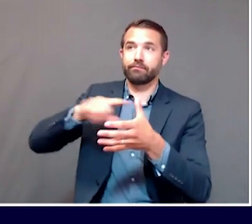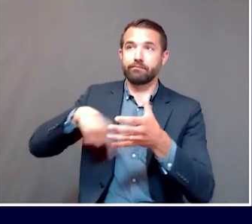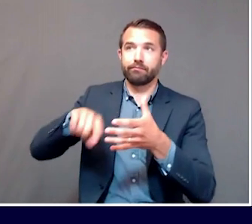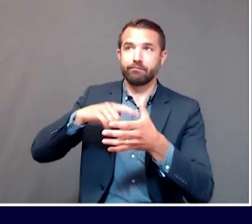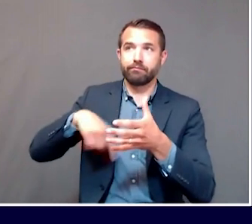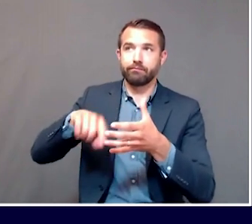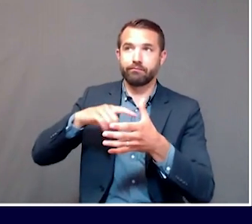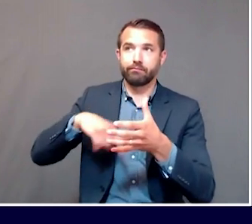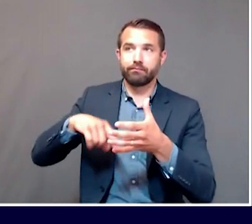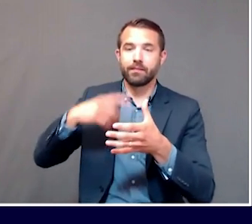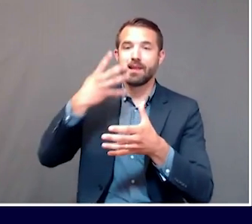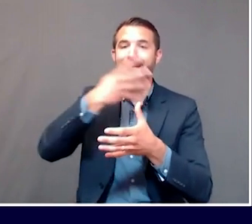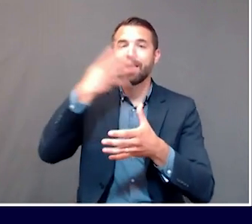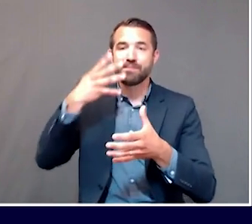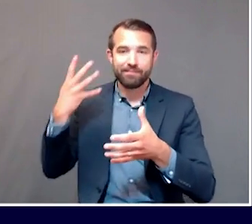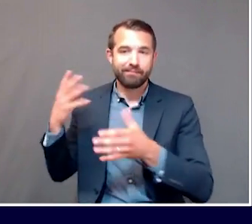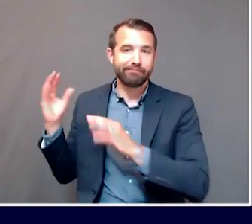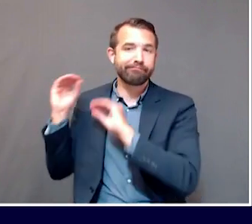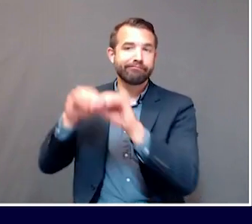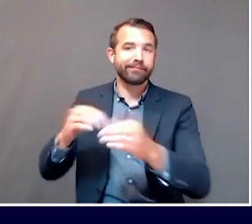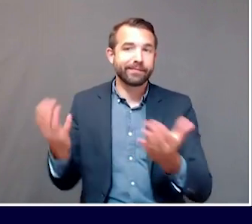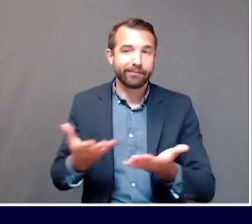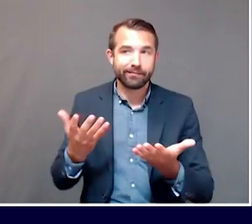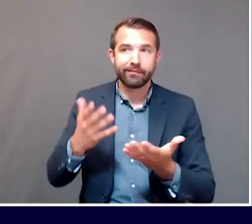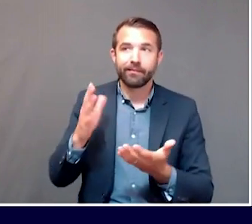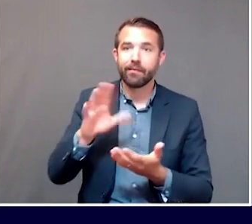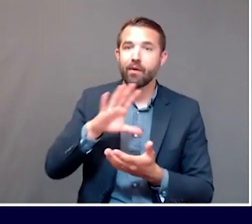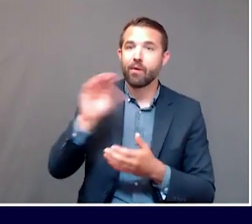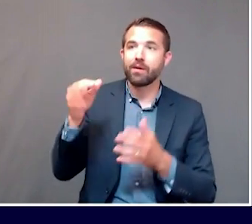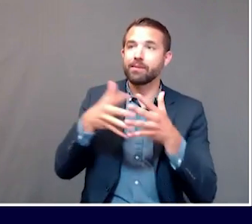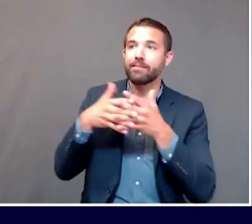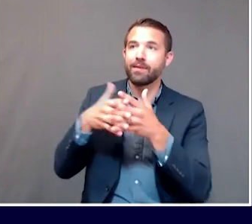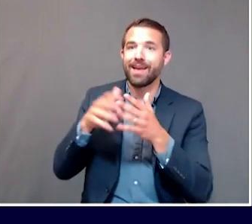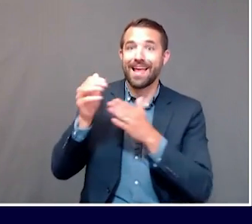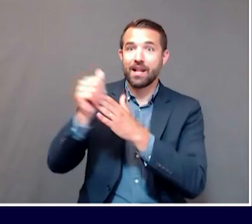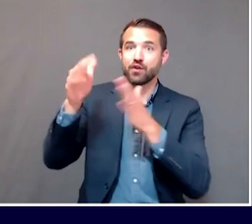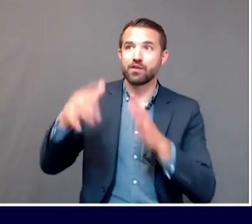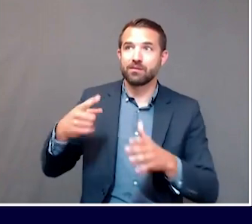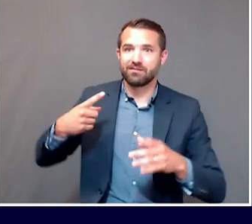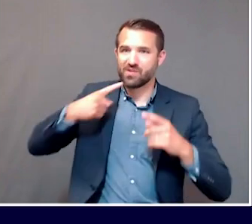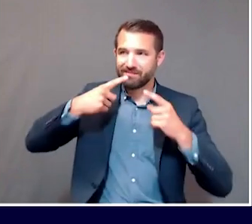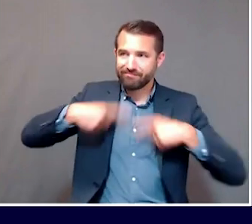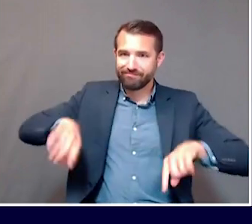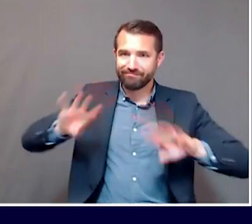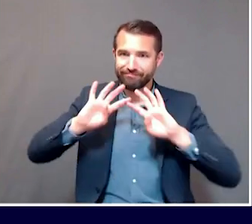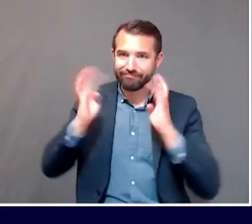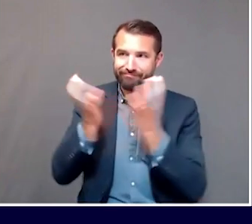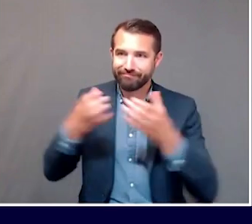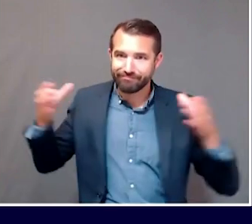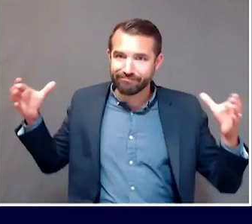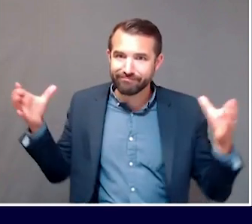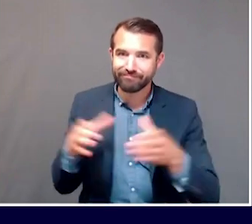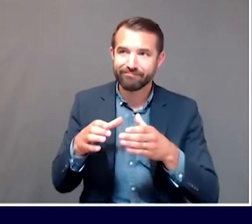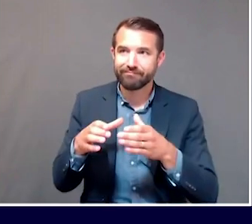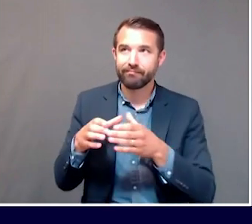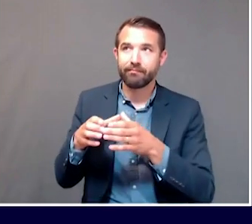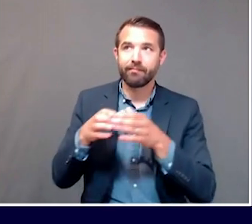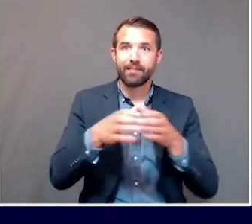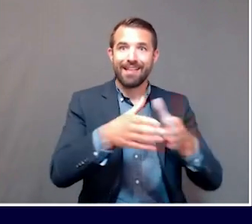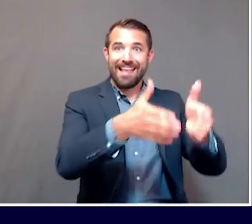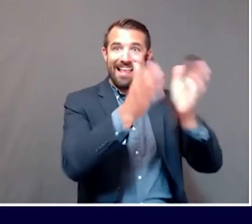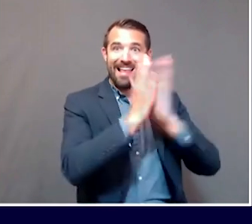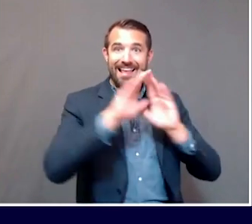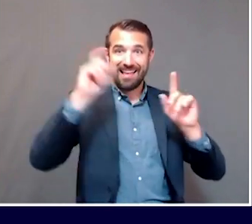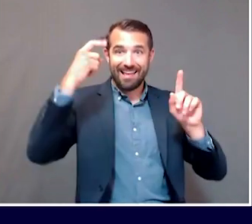immigrant and African-American community leaders got together to call on you, Governor Mills, and I guess the entire administration